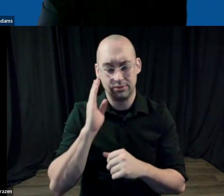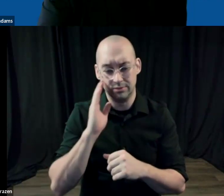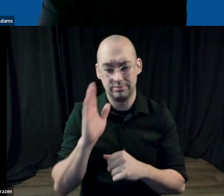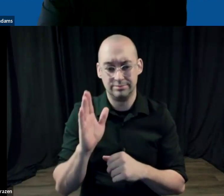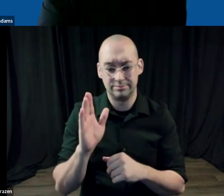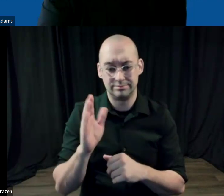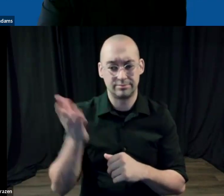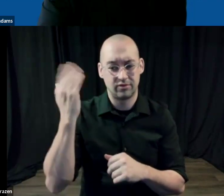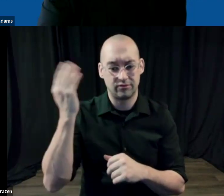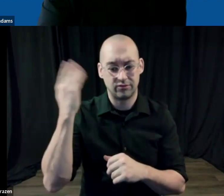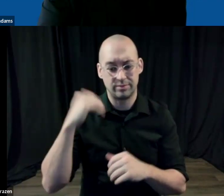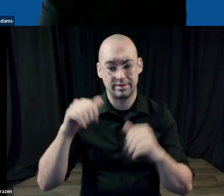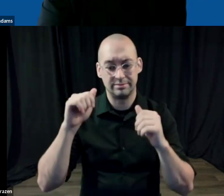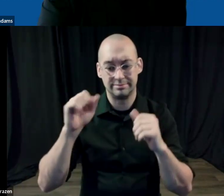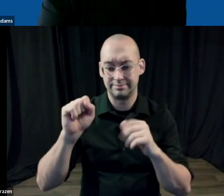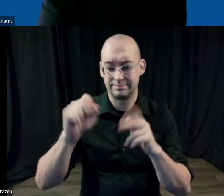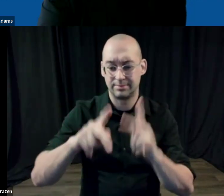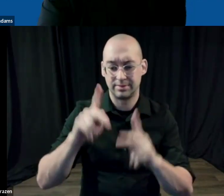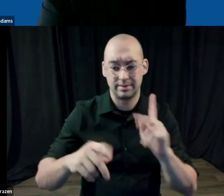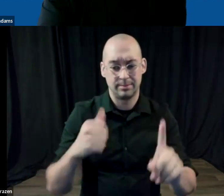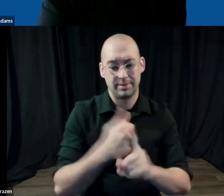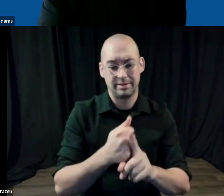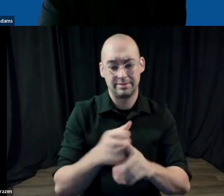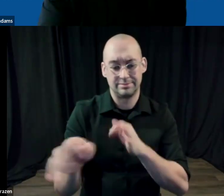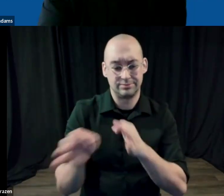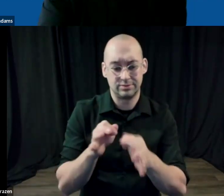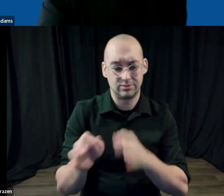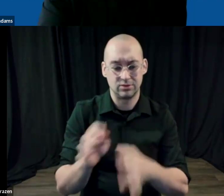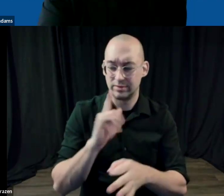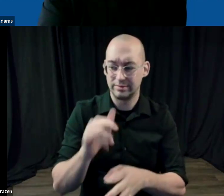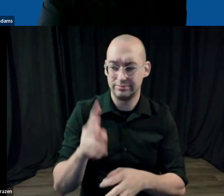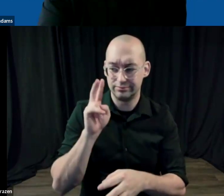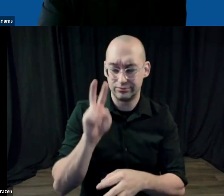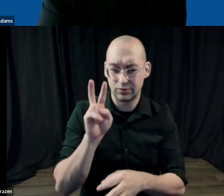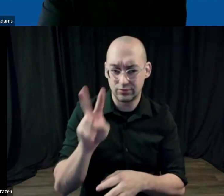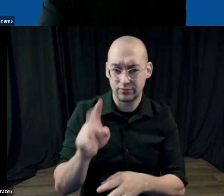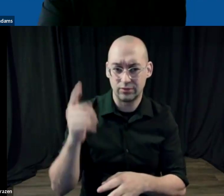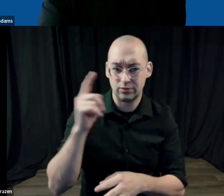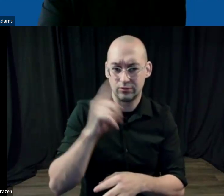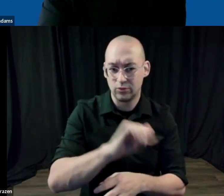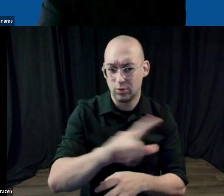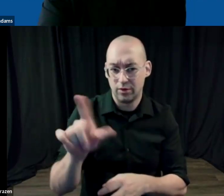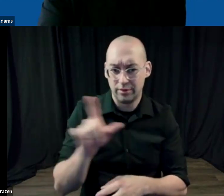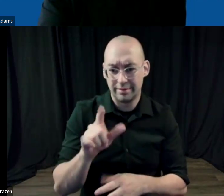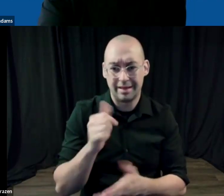the previous stakeholder briefings, we are really going to be looking to you all to help